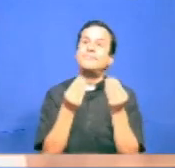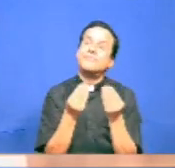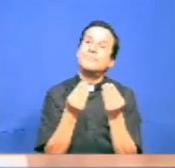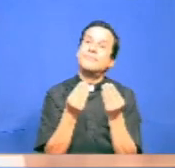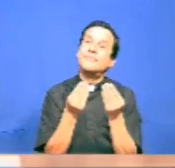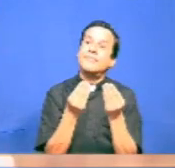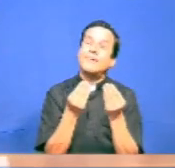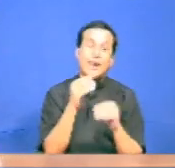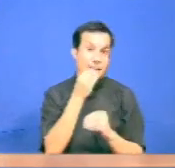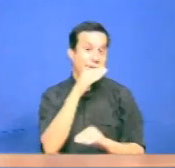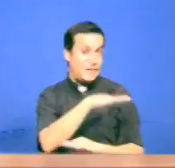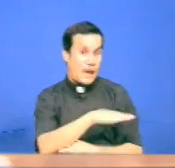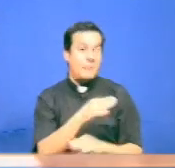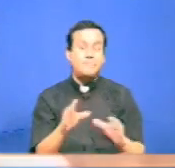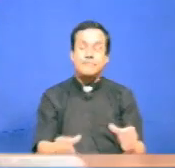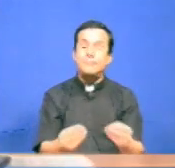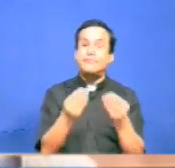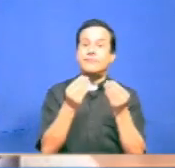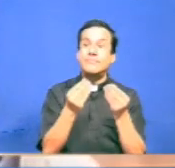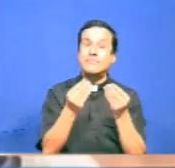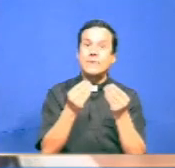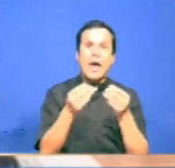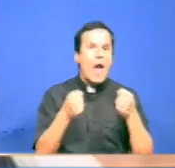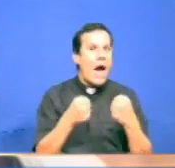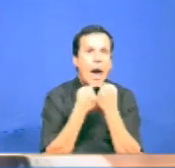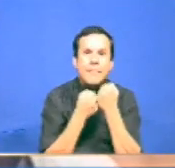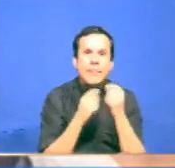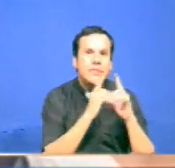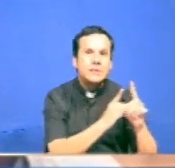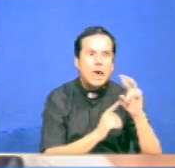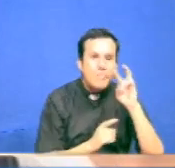evening supper, their eyes are opened.